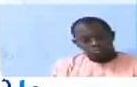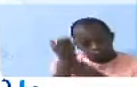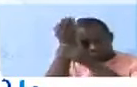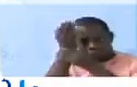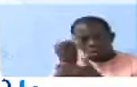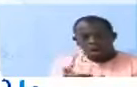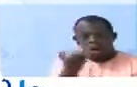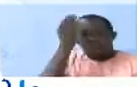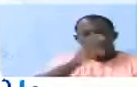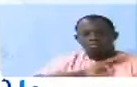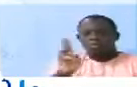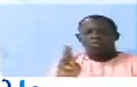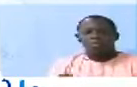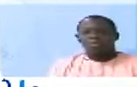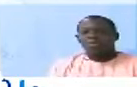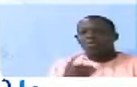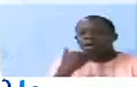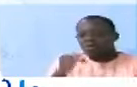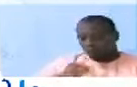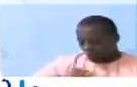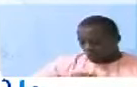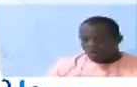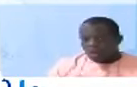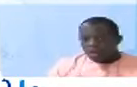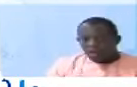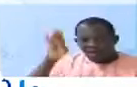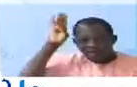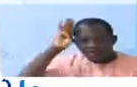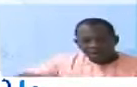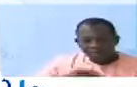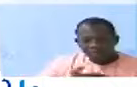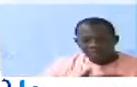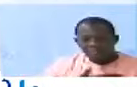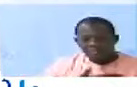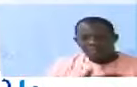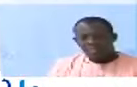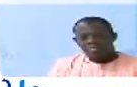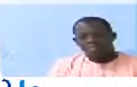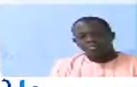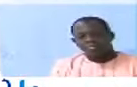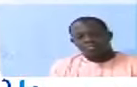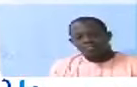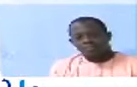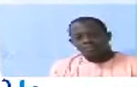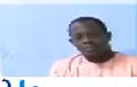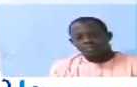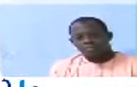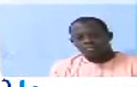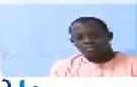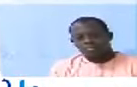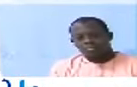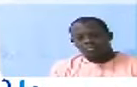women spared? No, the way